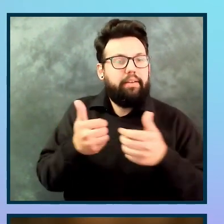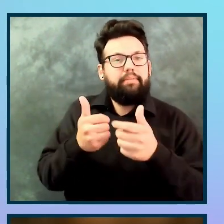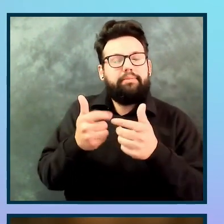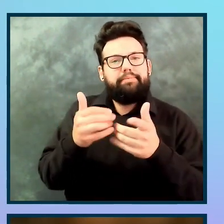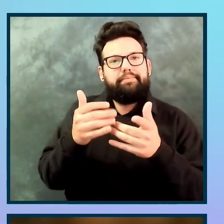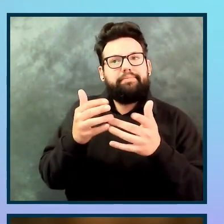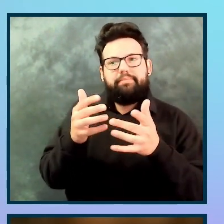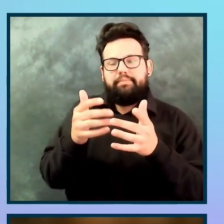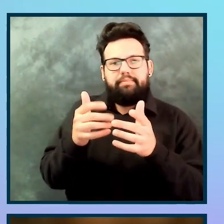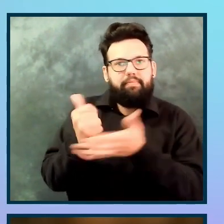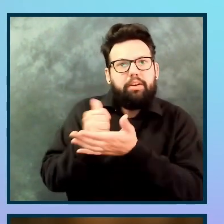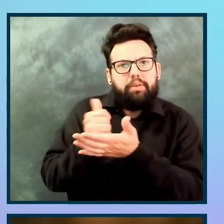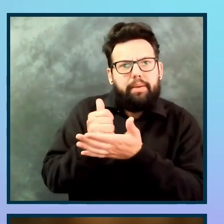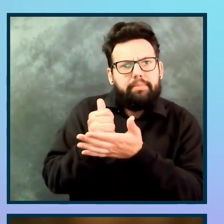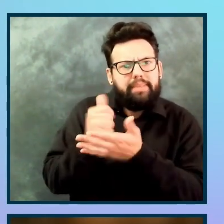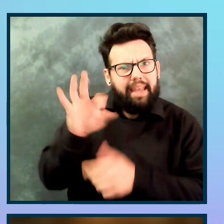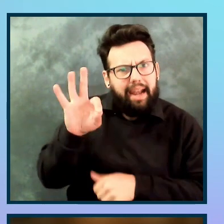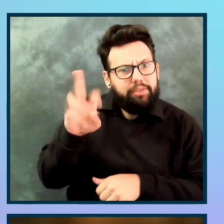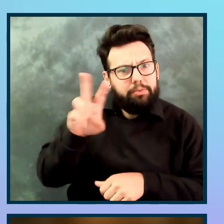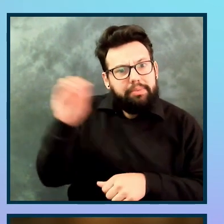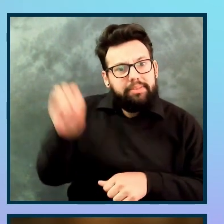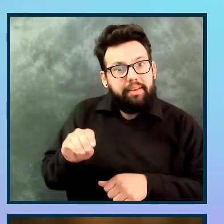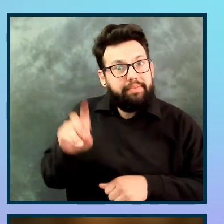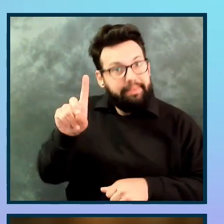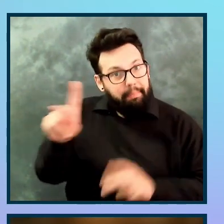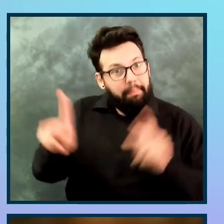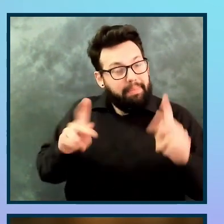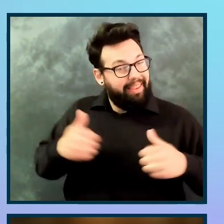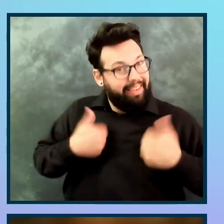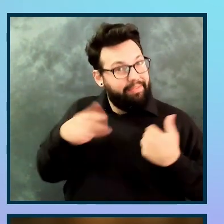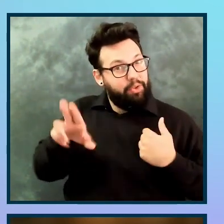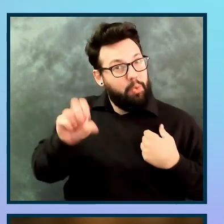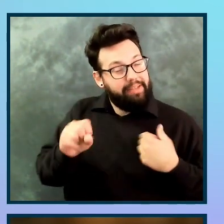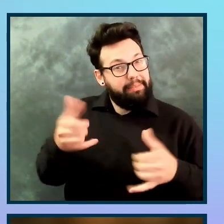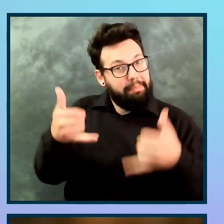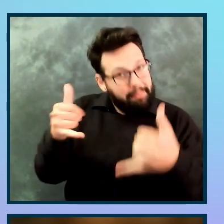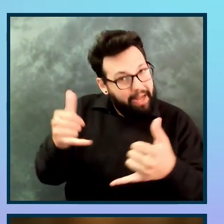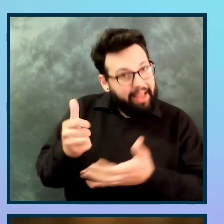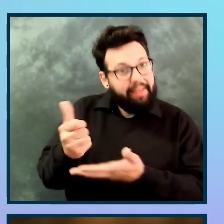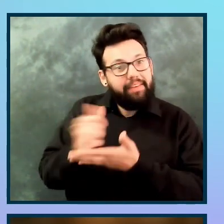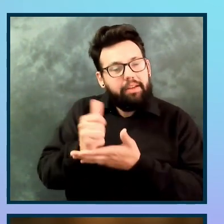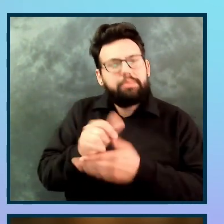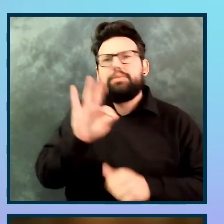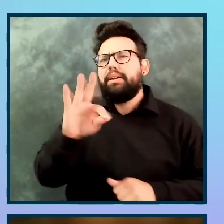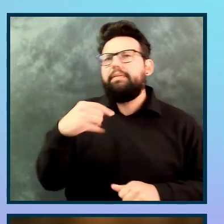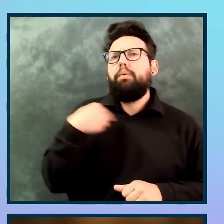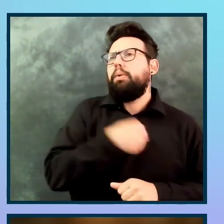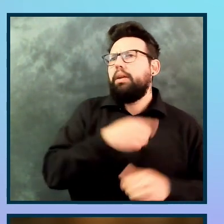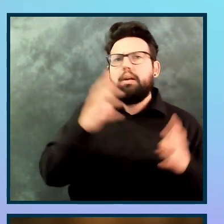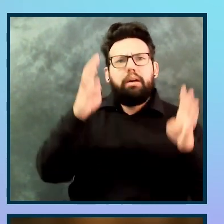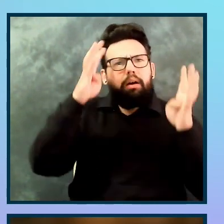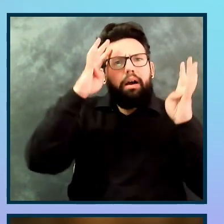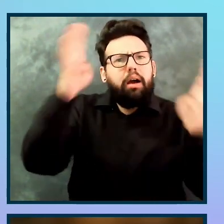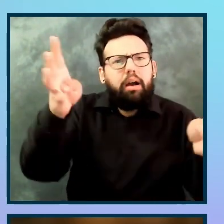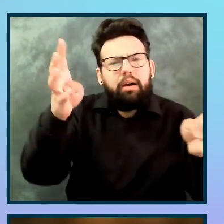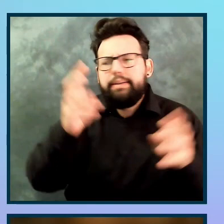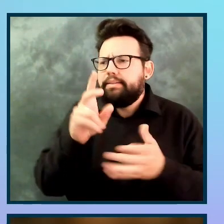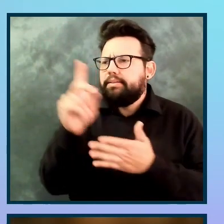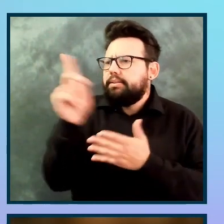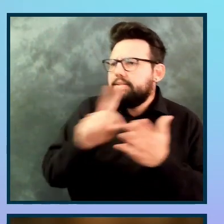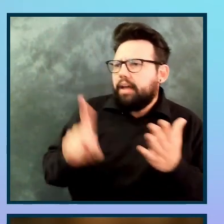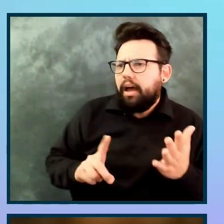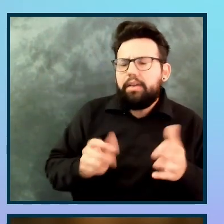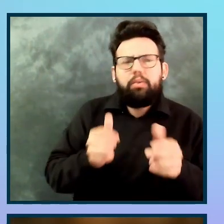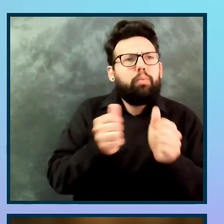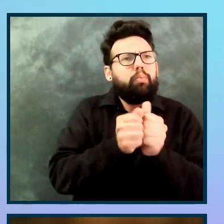don't make games that are accessible, or we don't ensure that users with disabilities or players with disabilities are able to play our games, we're really missing out on